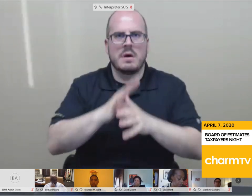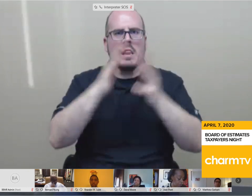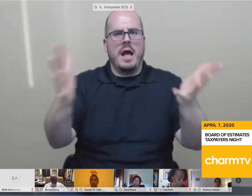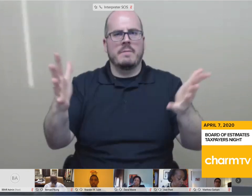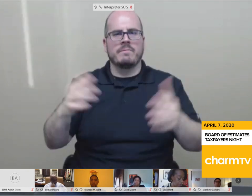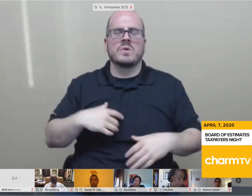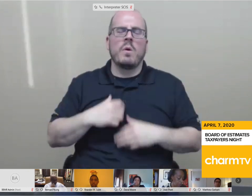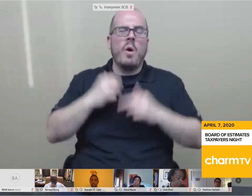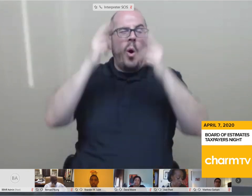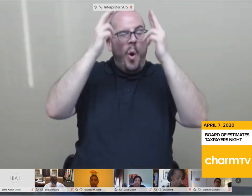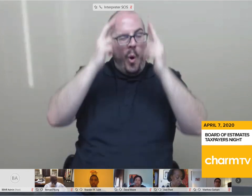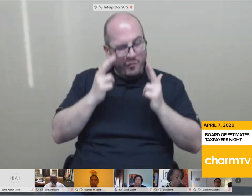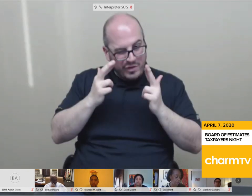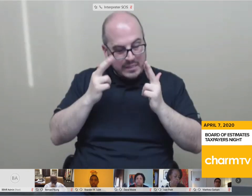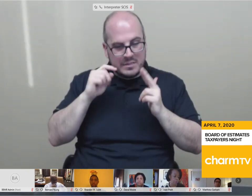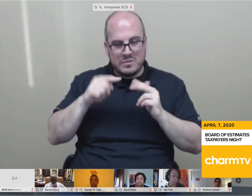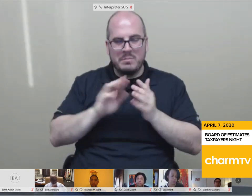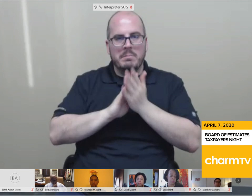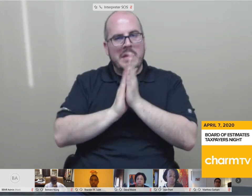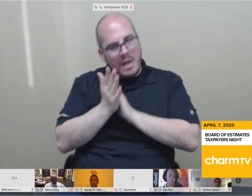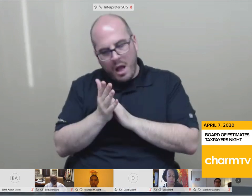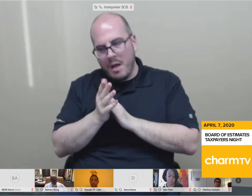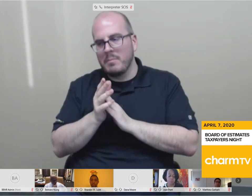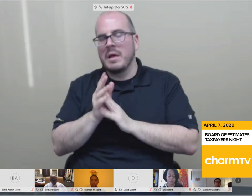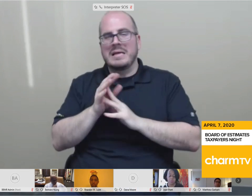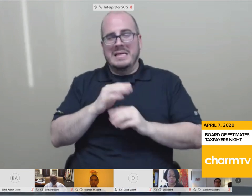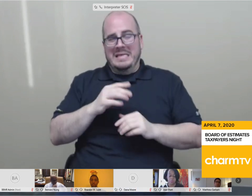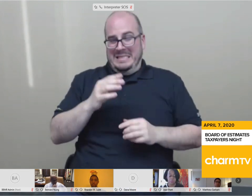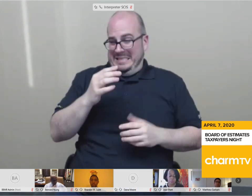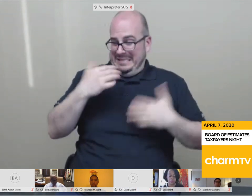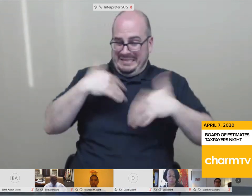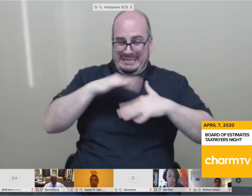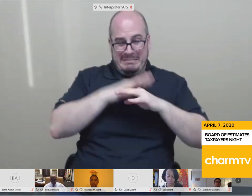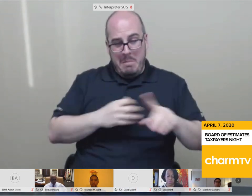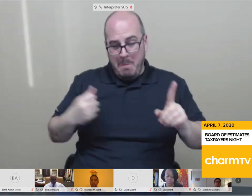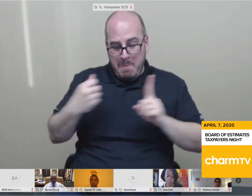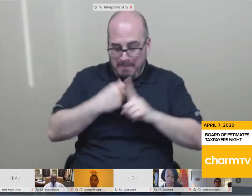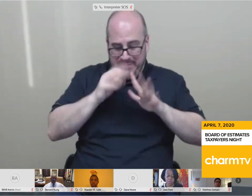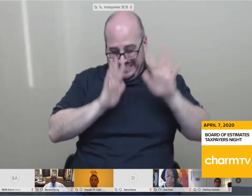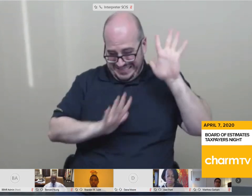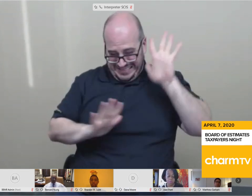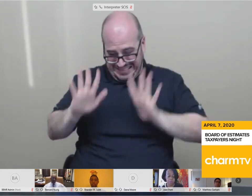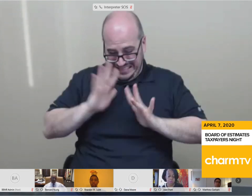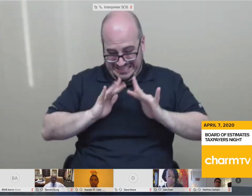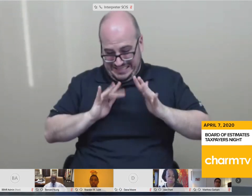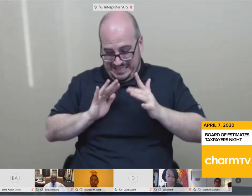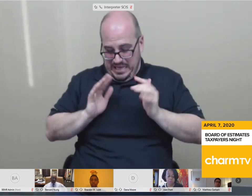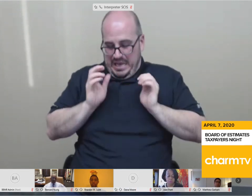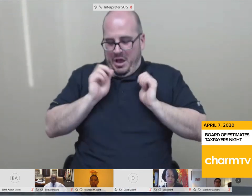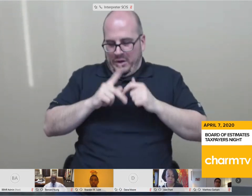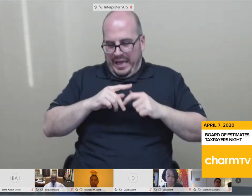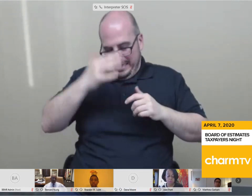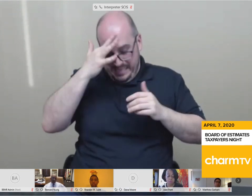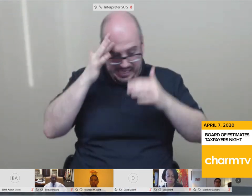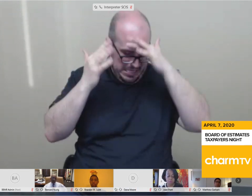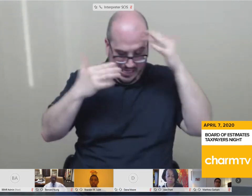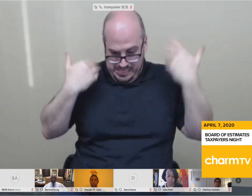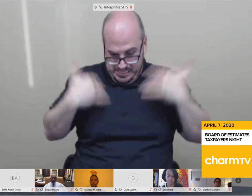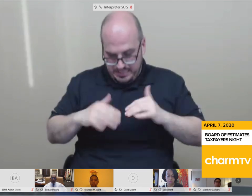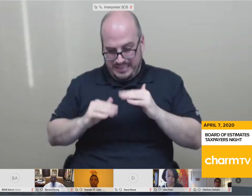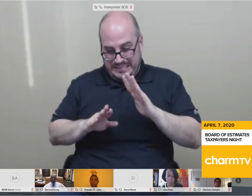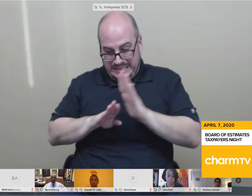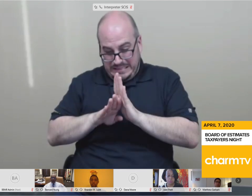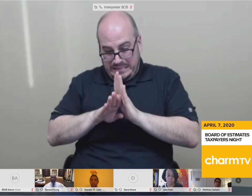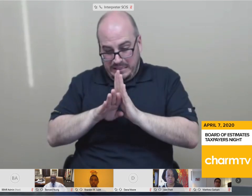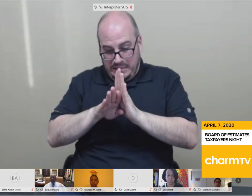start to recover when the restrictions are lifted, but it's very uncertain at this point, and it really depends on how quickly we can put